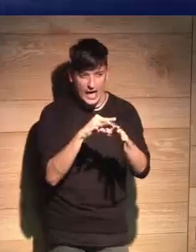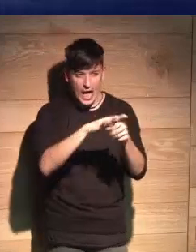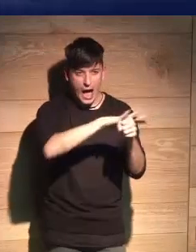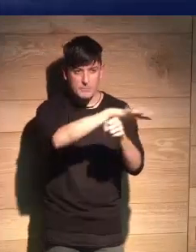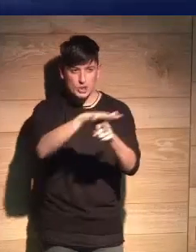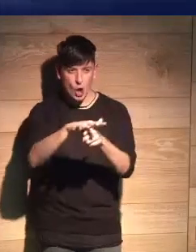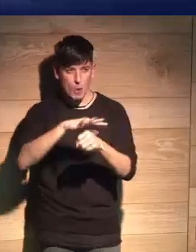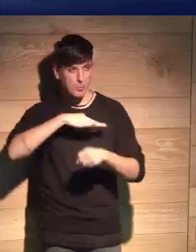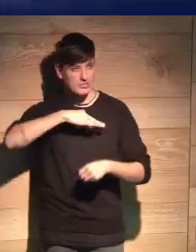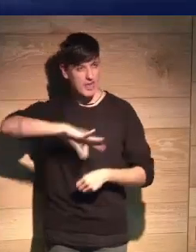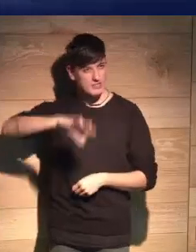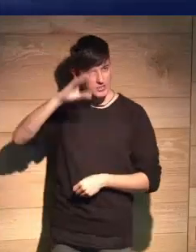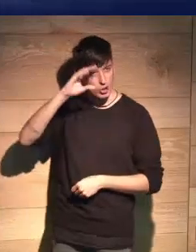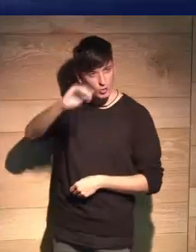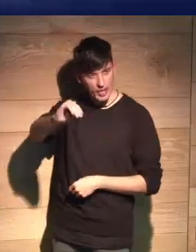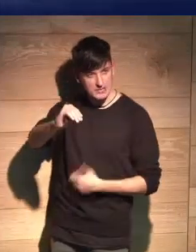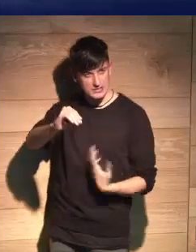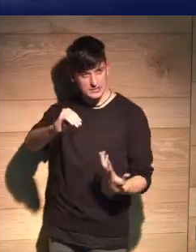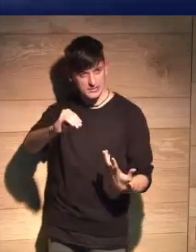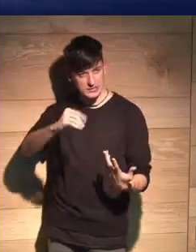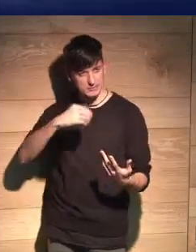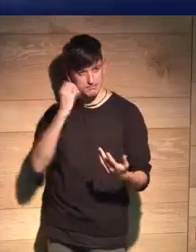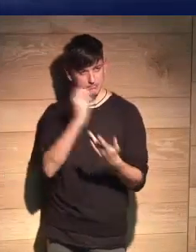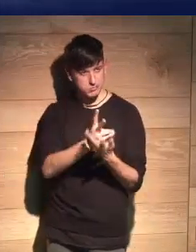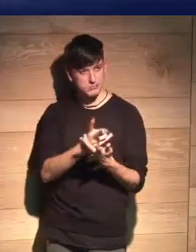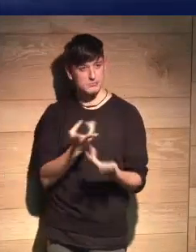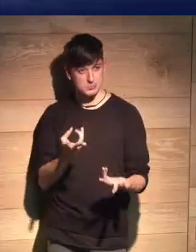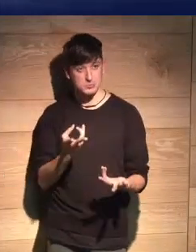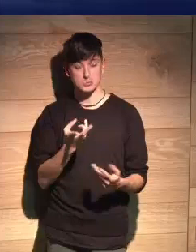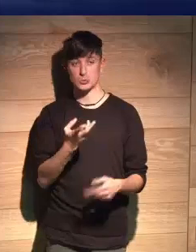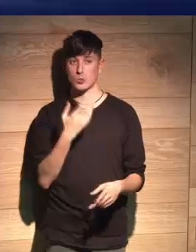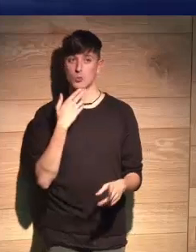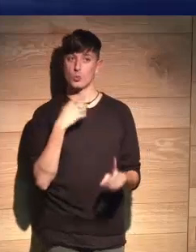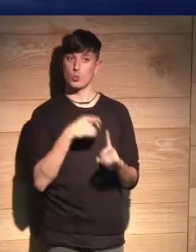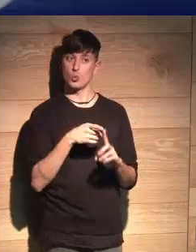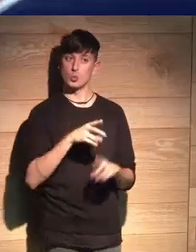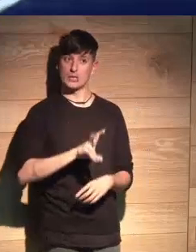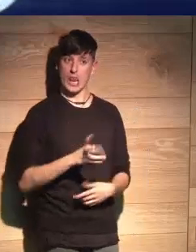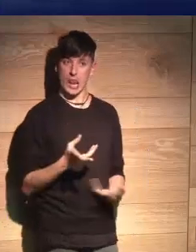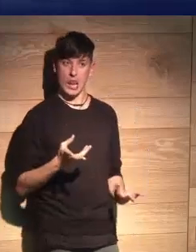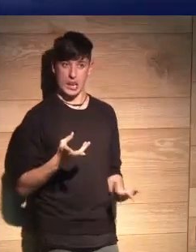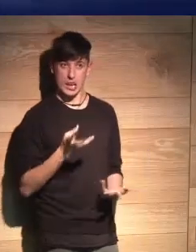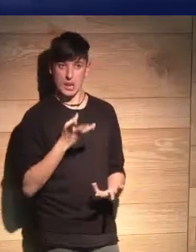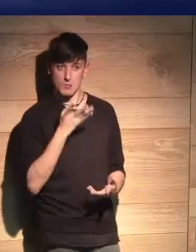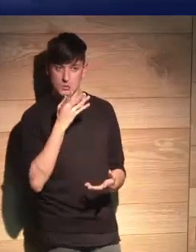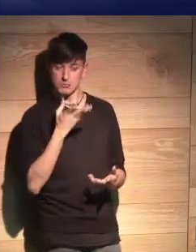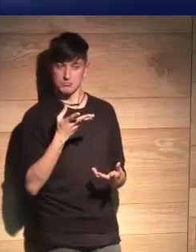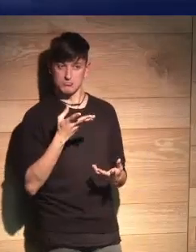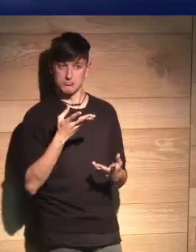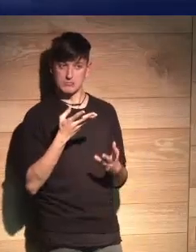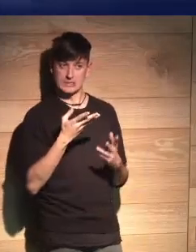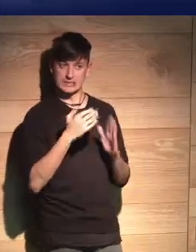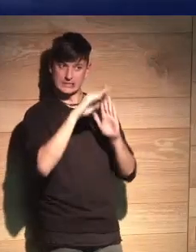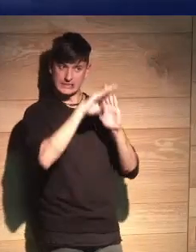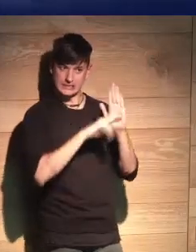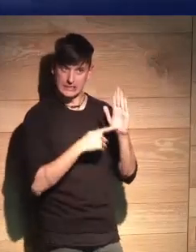the environment of intellectual possibilities that we are facing. And this is very useful because this gives us some